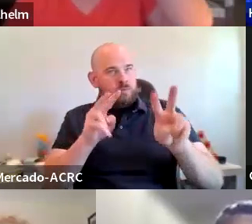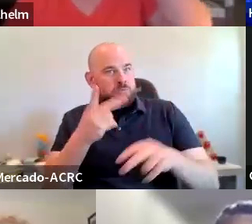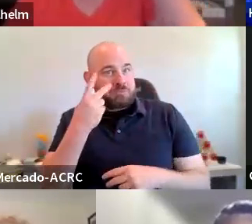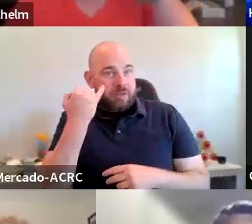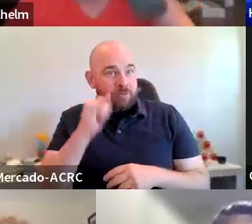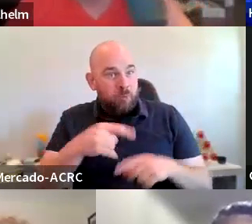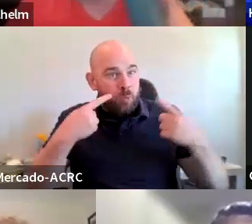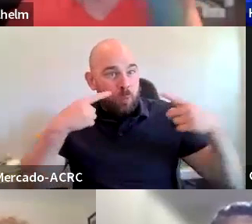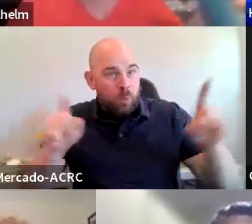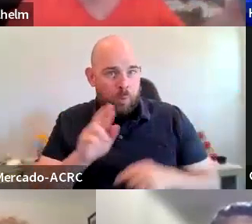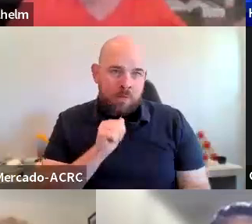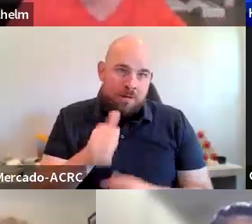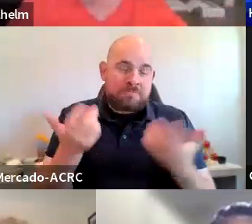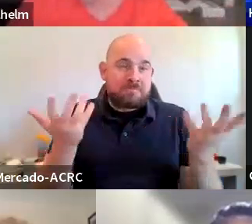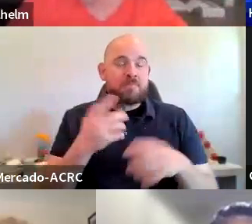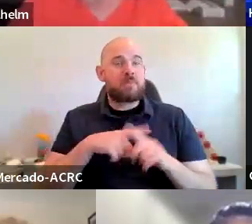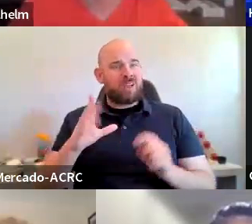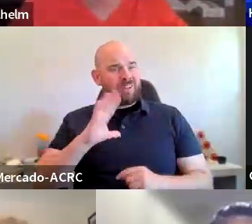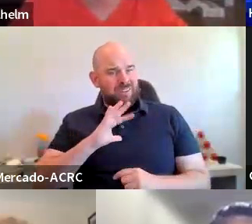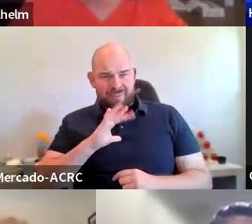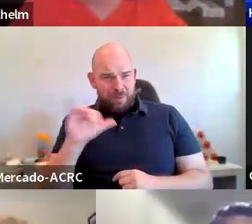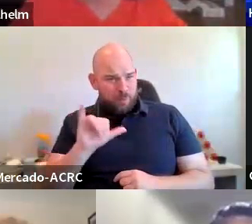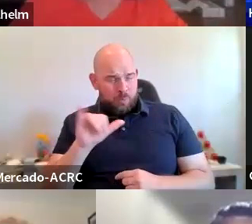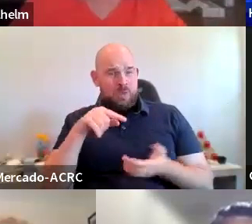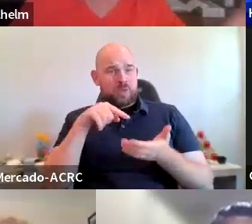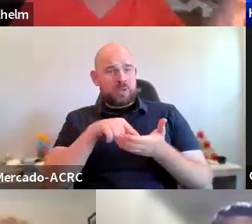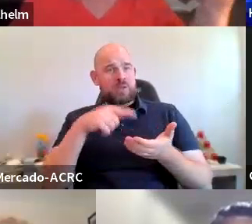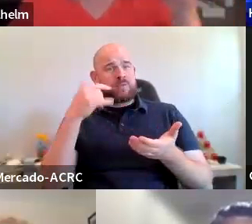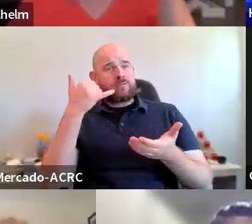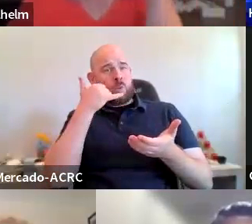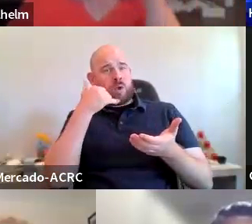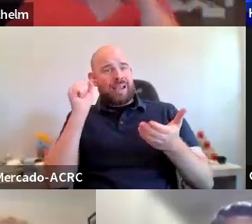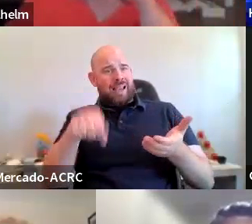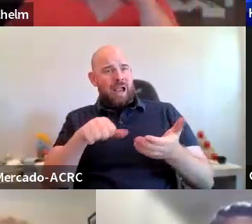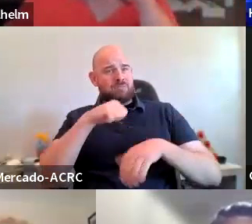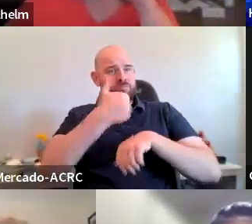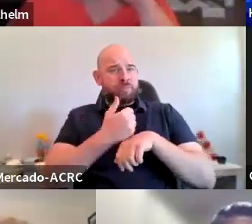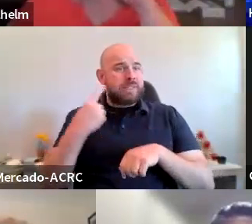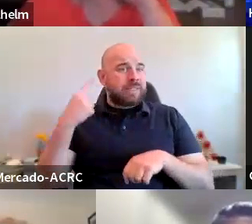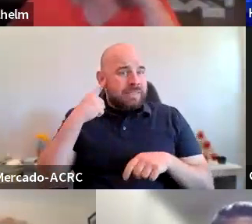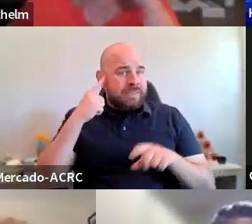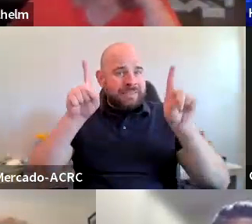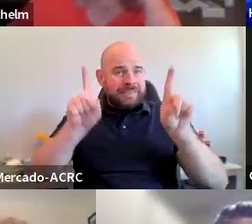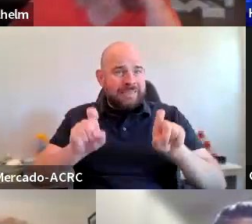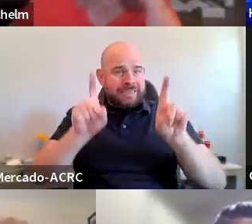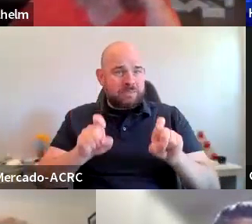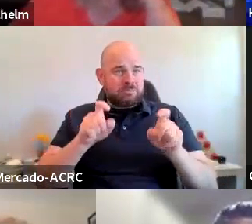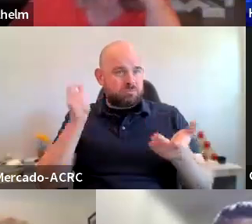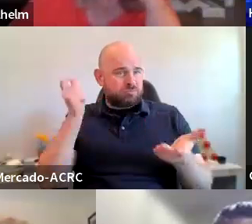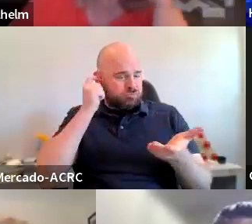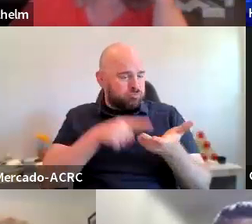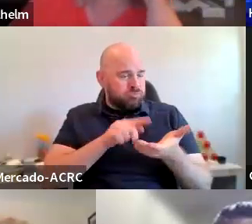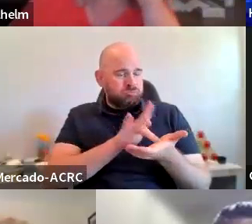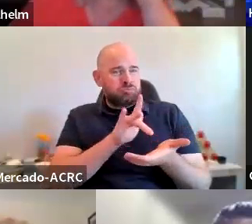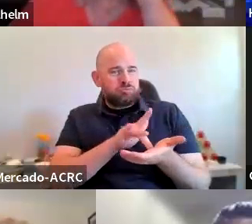AirPods that could be considered as hearing aids, I'm looking forward to see if they work or not, but it's a very cool tool that they have. You